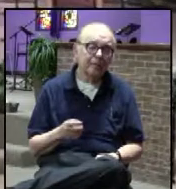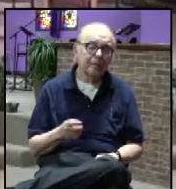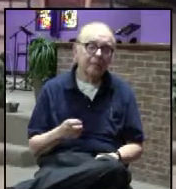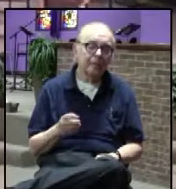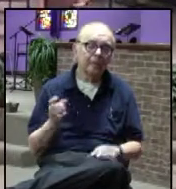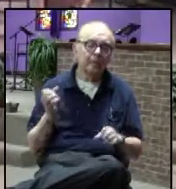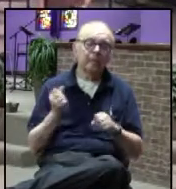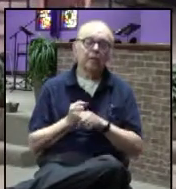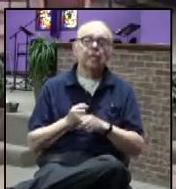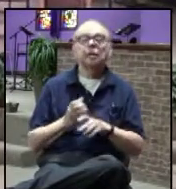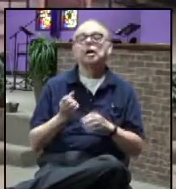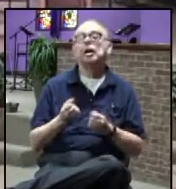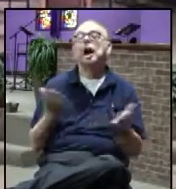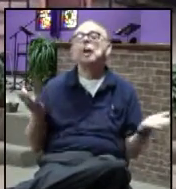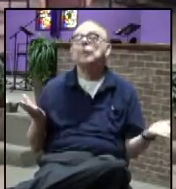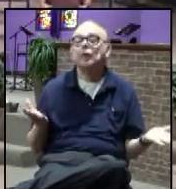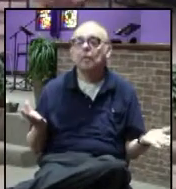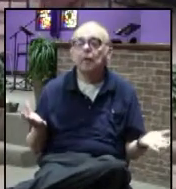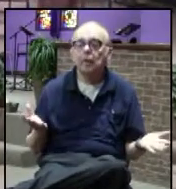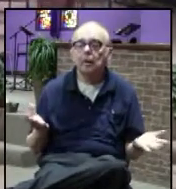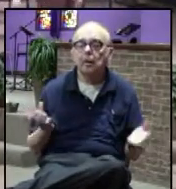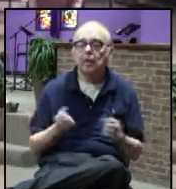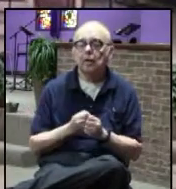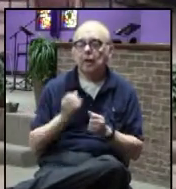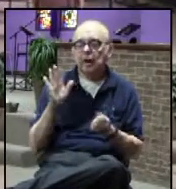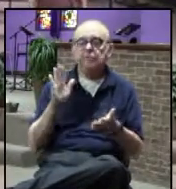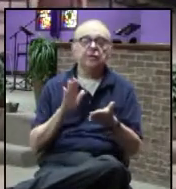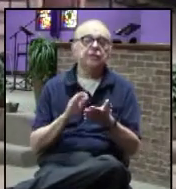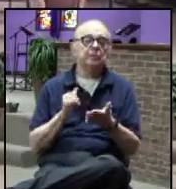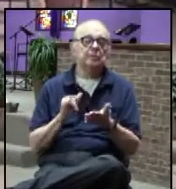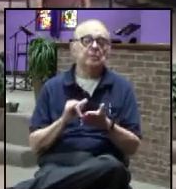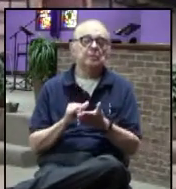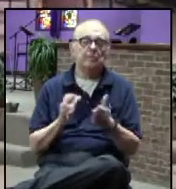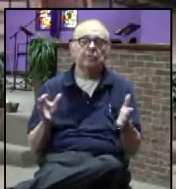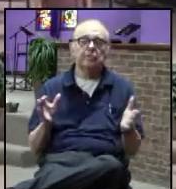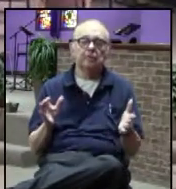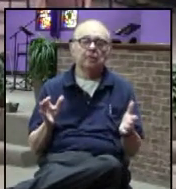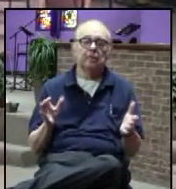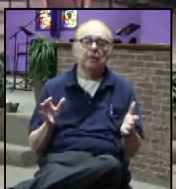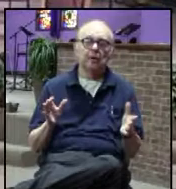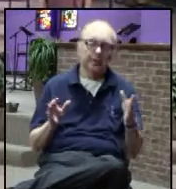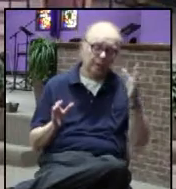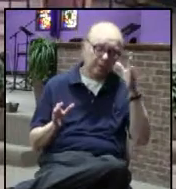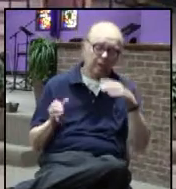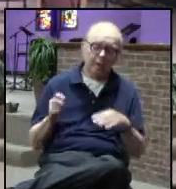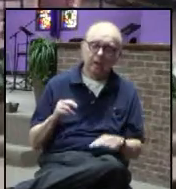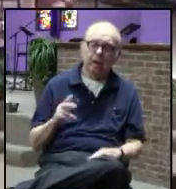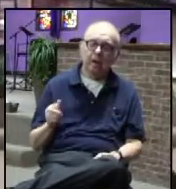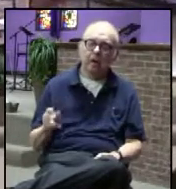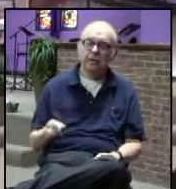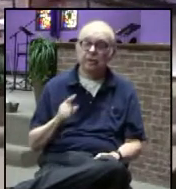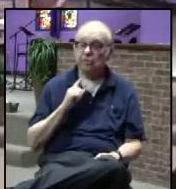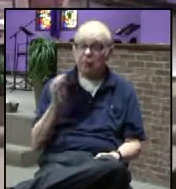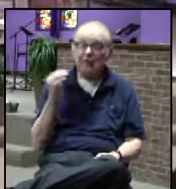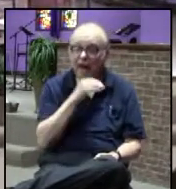You got how much? Oh, we got this much. And he said, Ananias, you